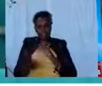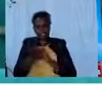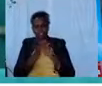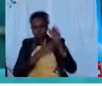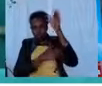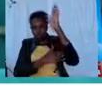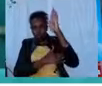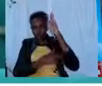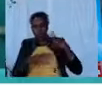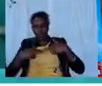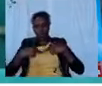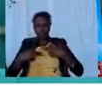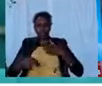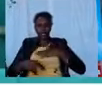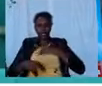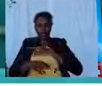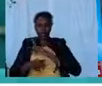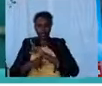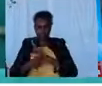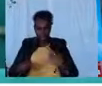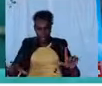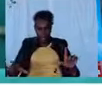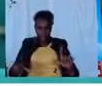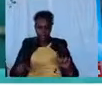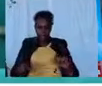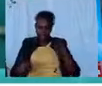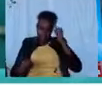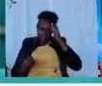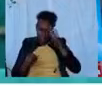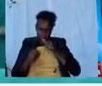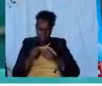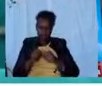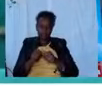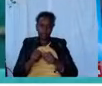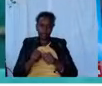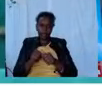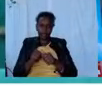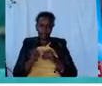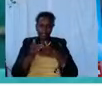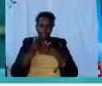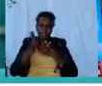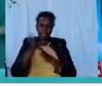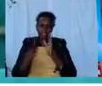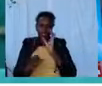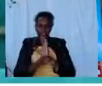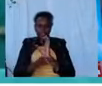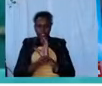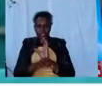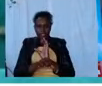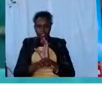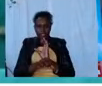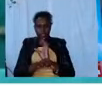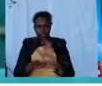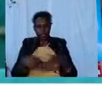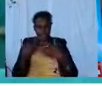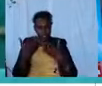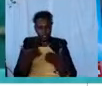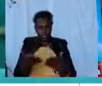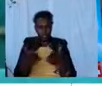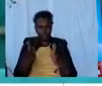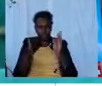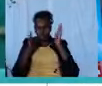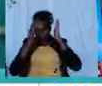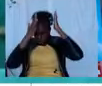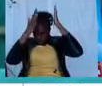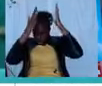Lord, you may heal our land. Remember Mass this day. We remember the leaders of the church. We want to commit our